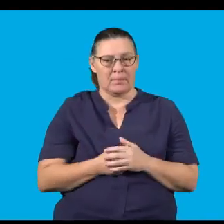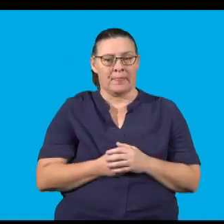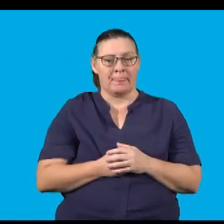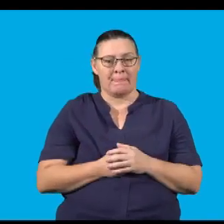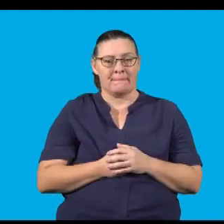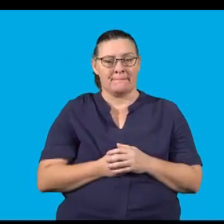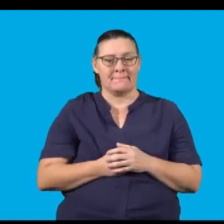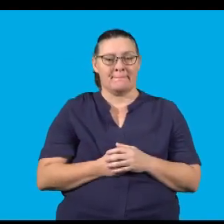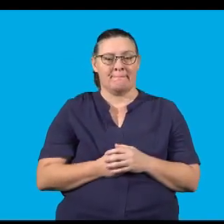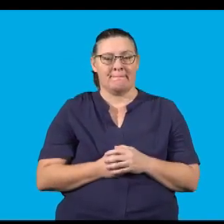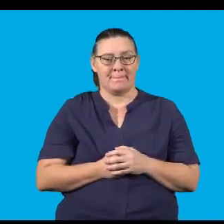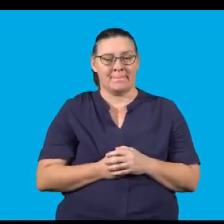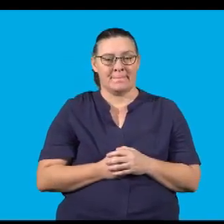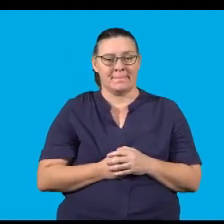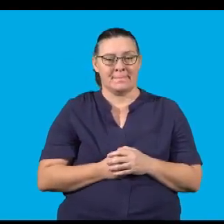it is